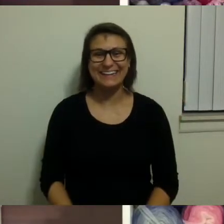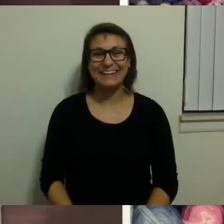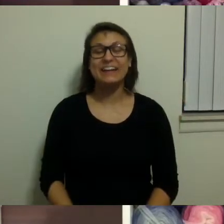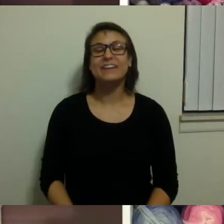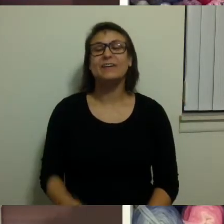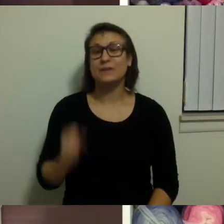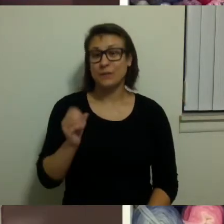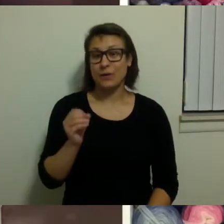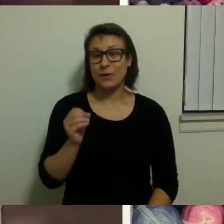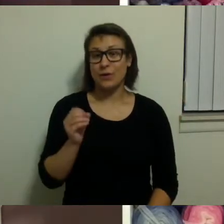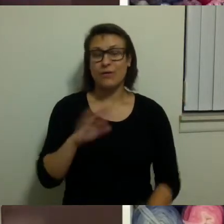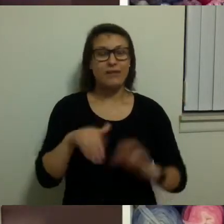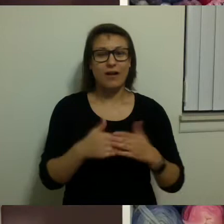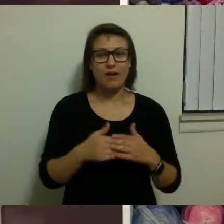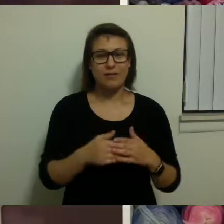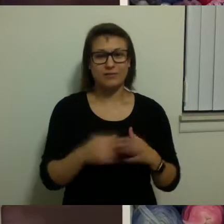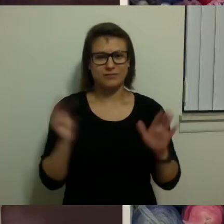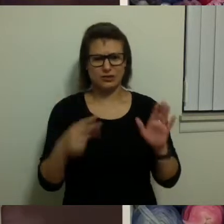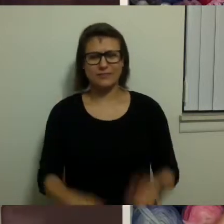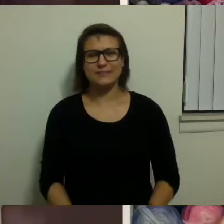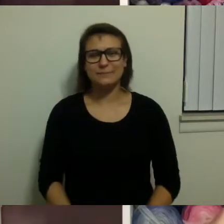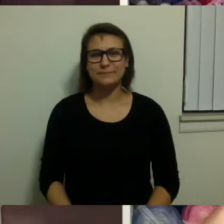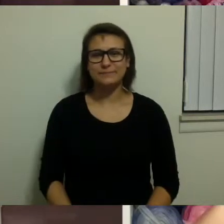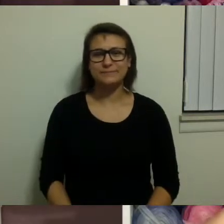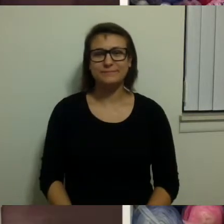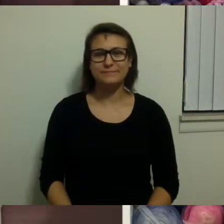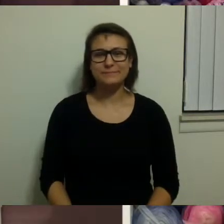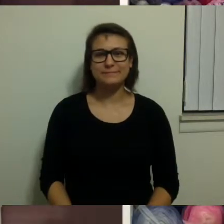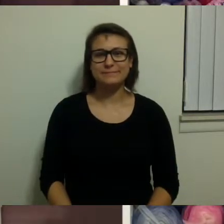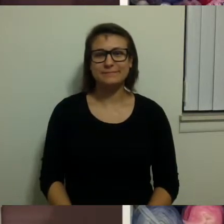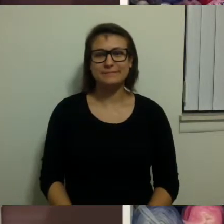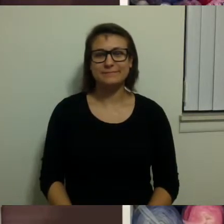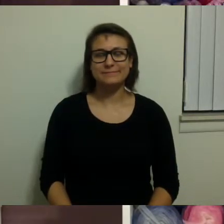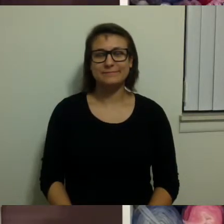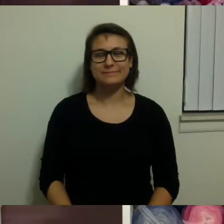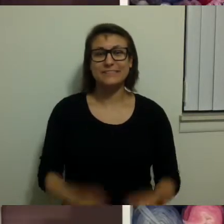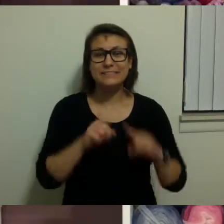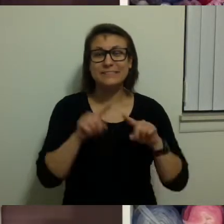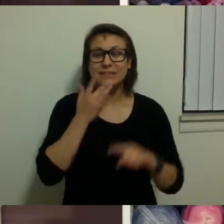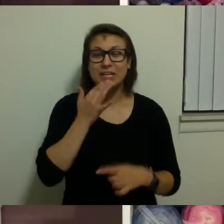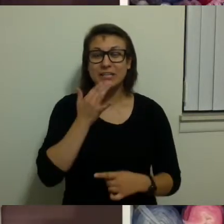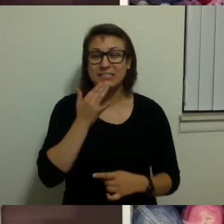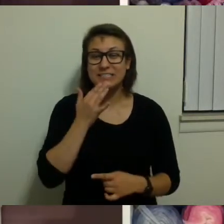Okay, so, and they're all, look at this. Hang on. They're all different colors.